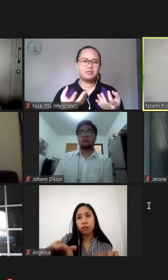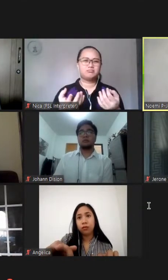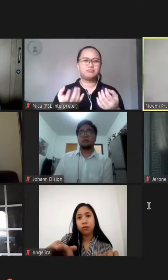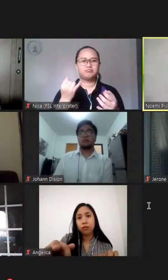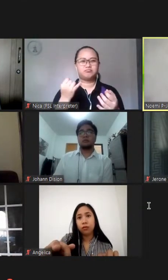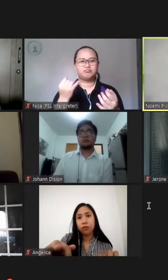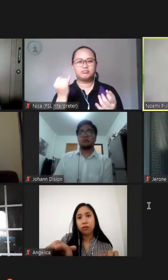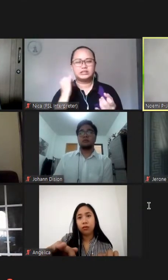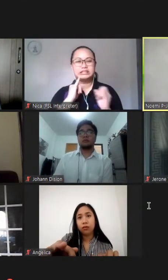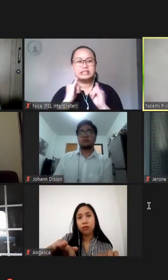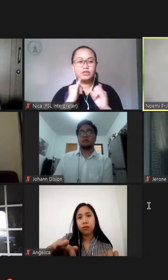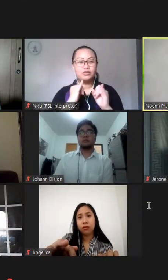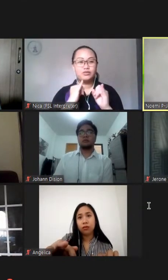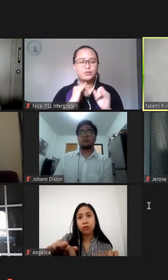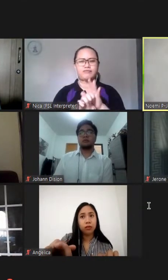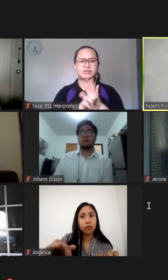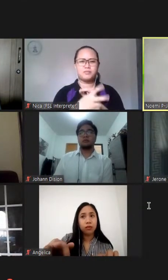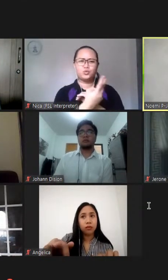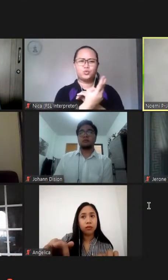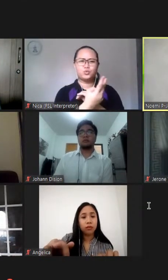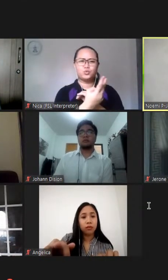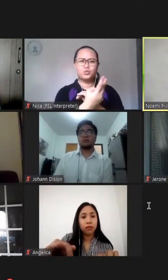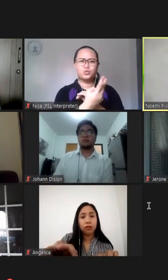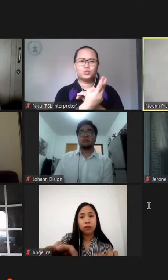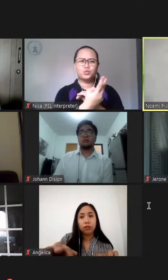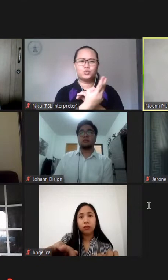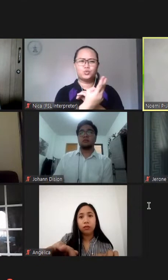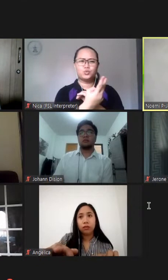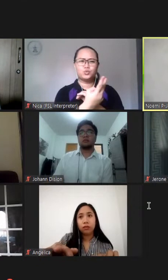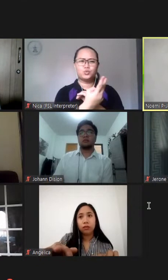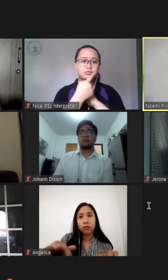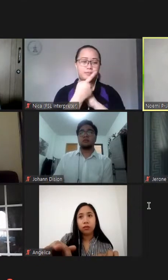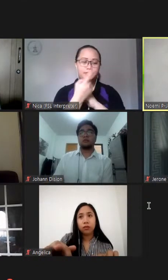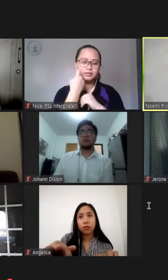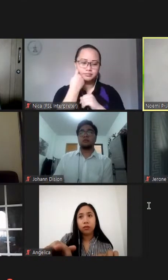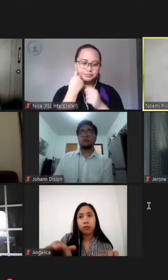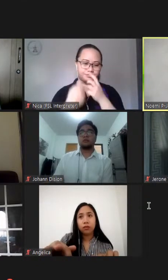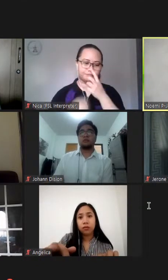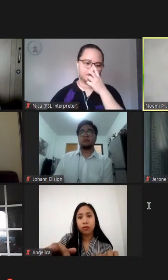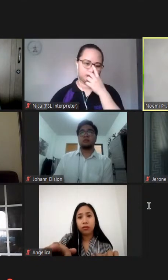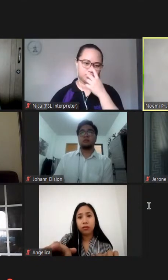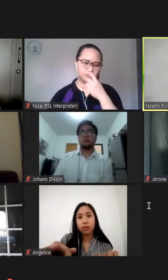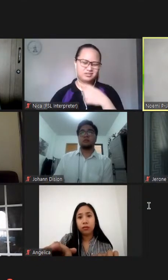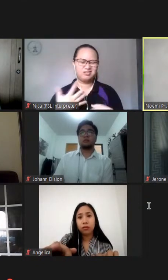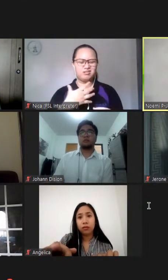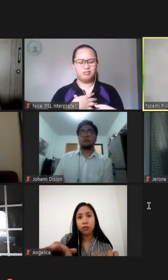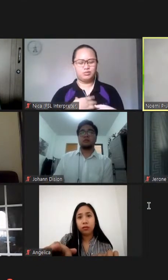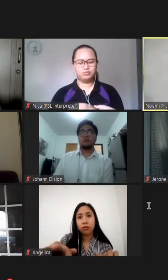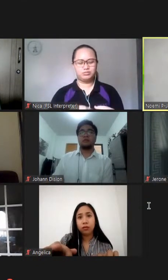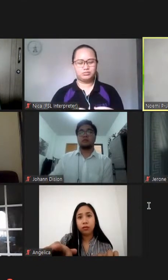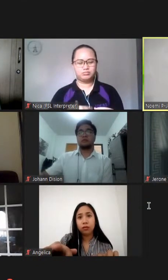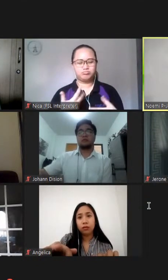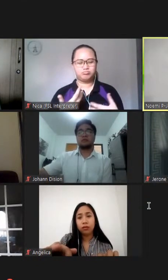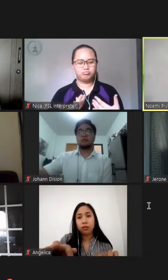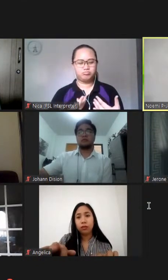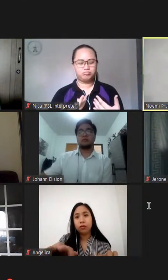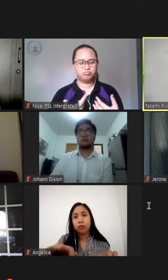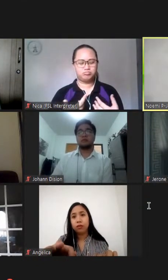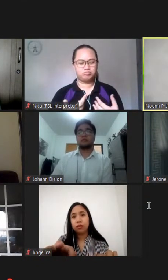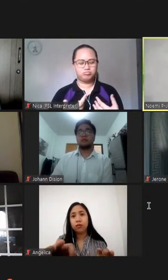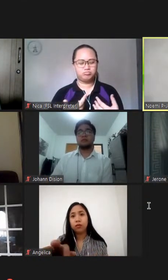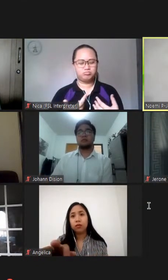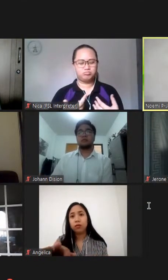dalawa doon, yung isa sinabi niya gutom sila So yung pinsan niya, niluto na lang yung patay